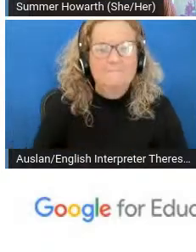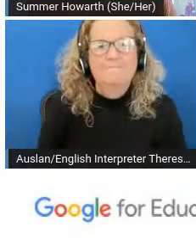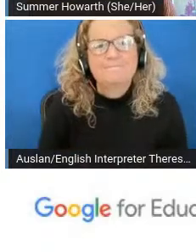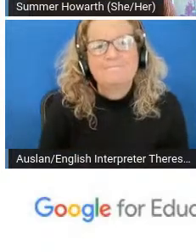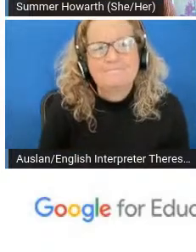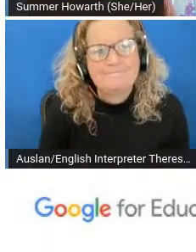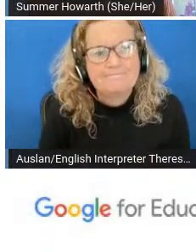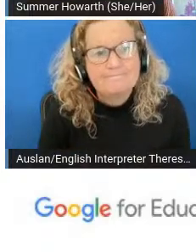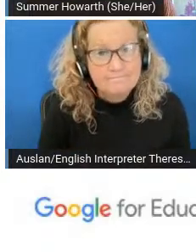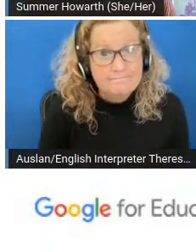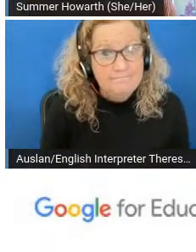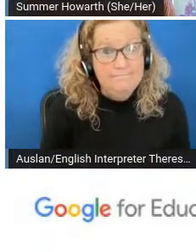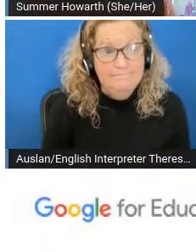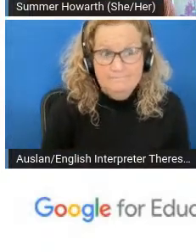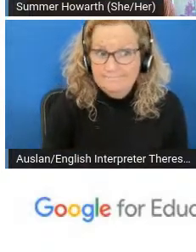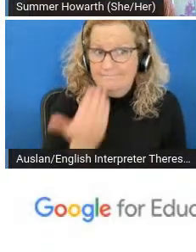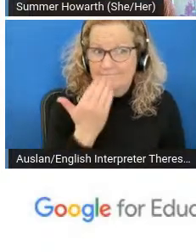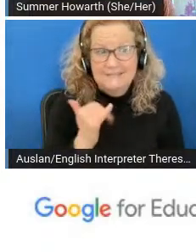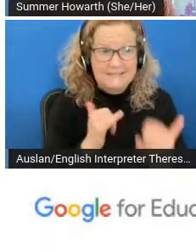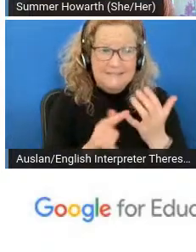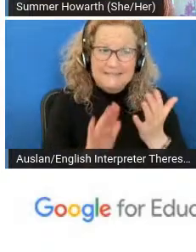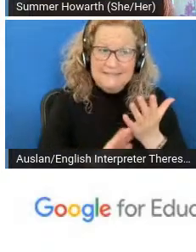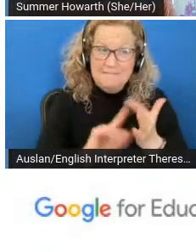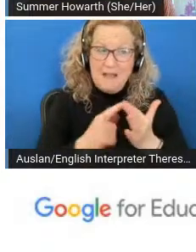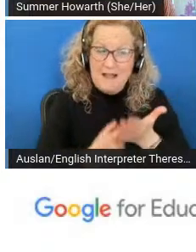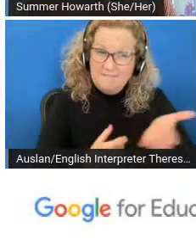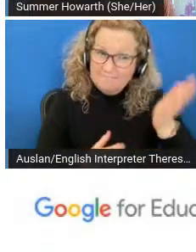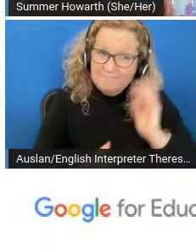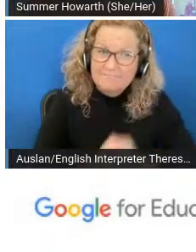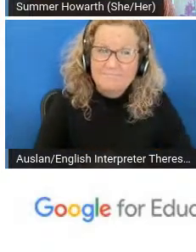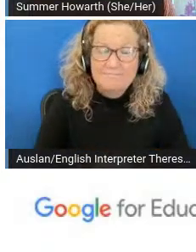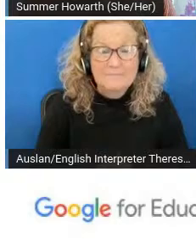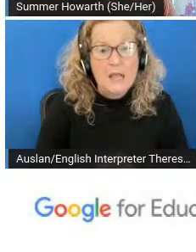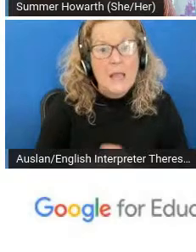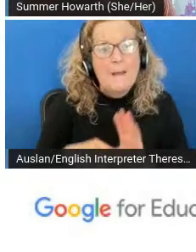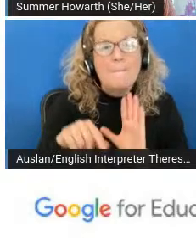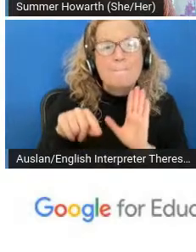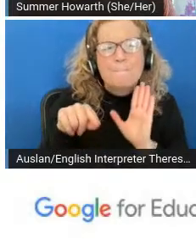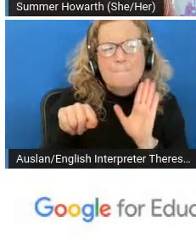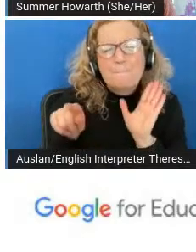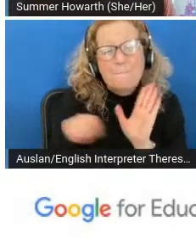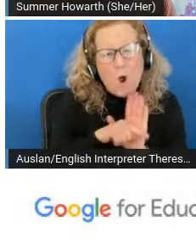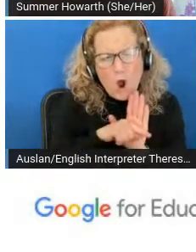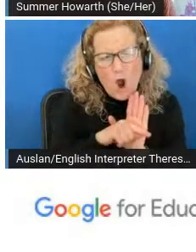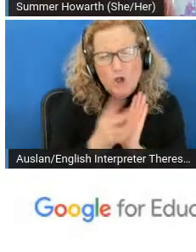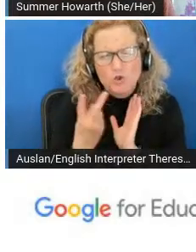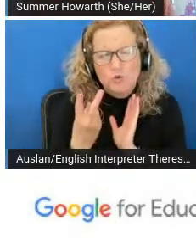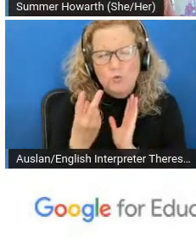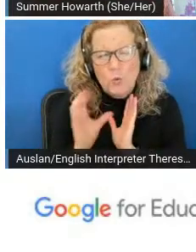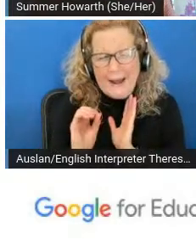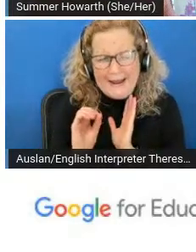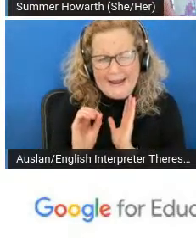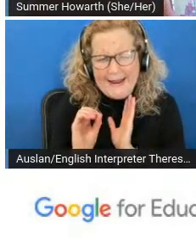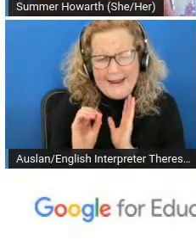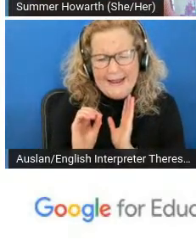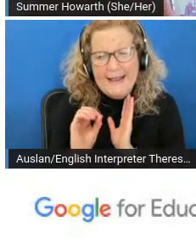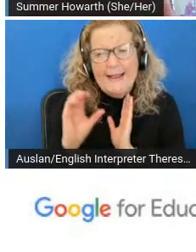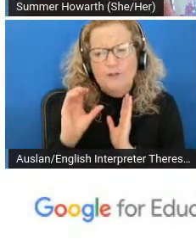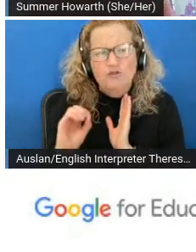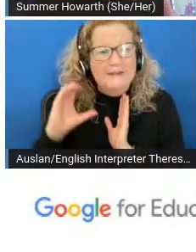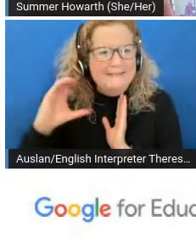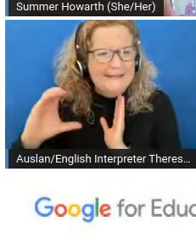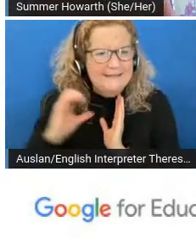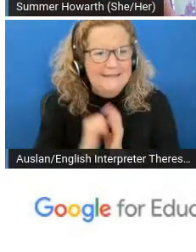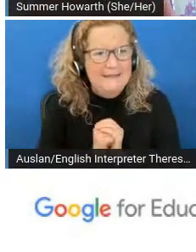Guesstimate. Come on, Summer. The pressure's on you. Minus 20 degrees Celsius.